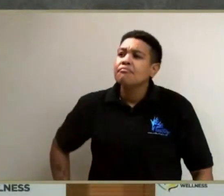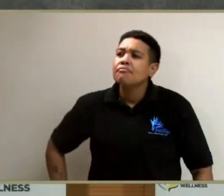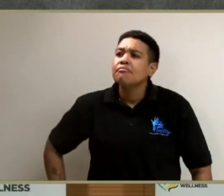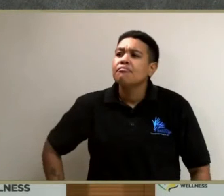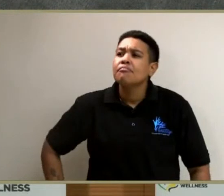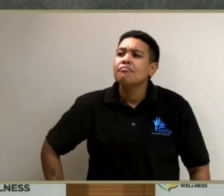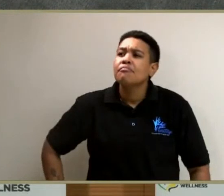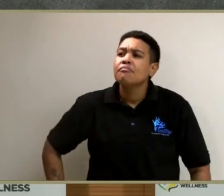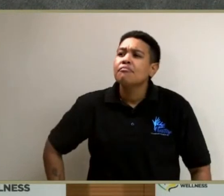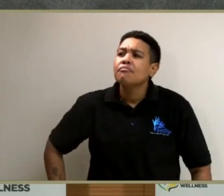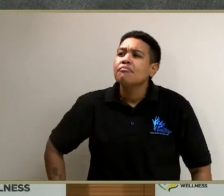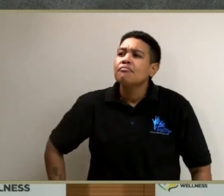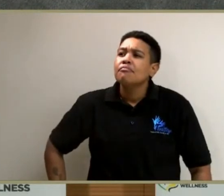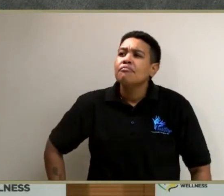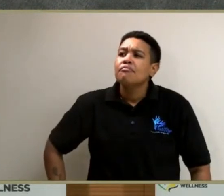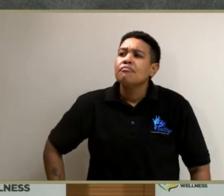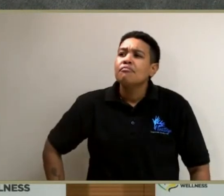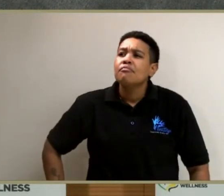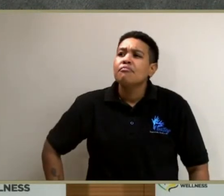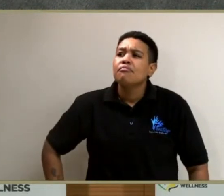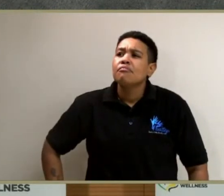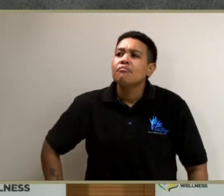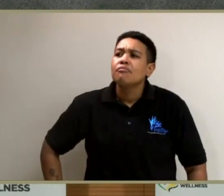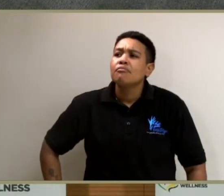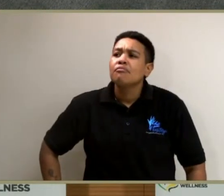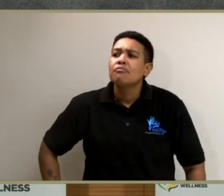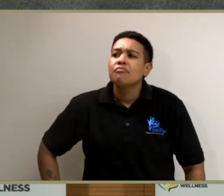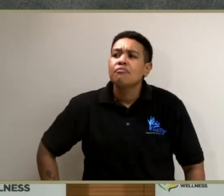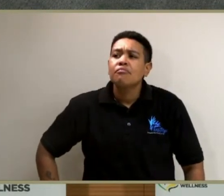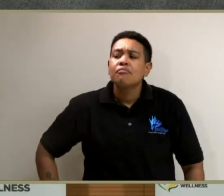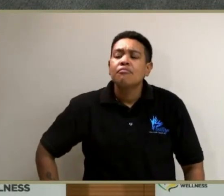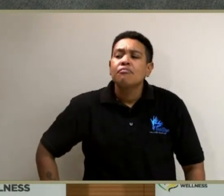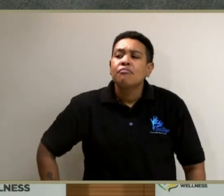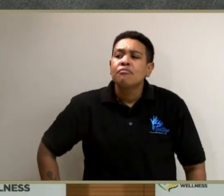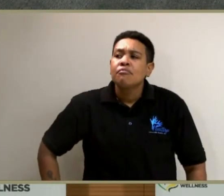finally the first batch of